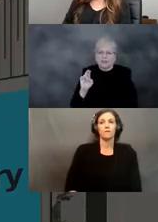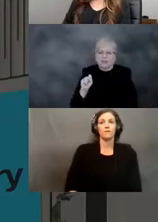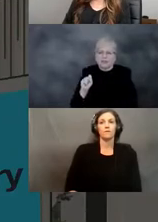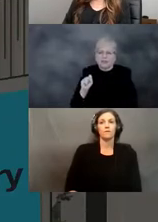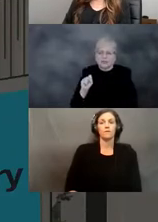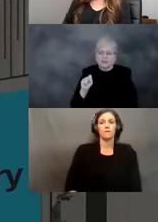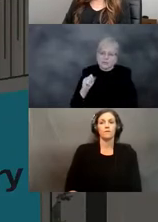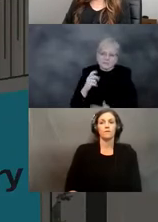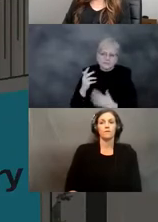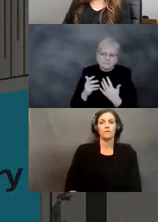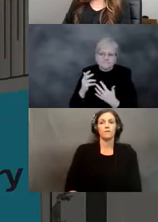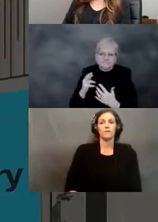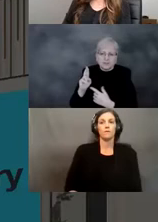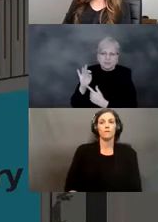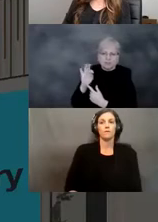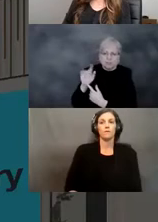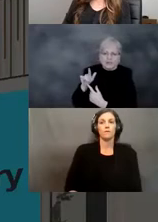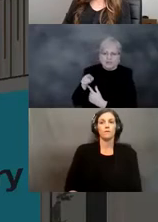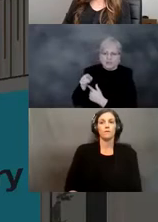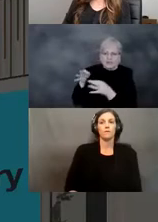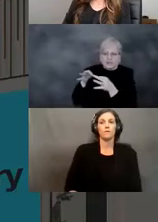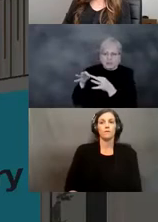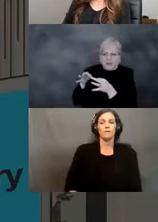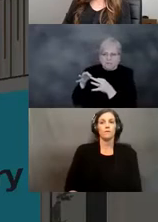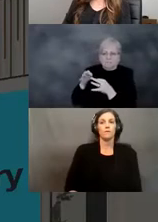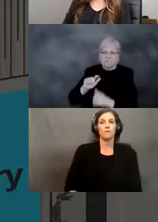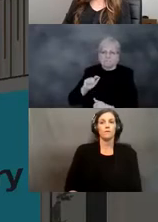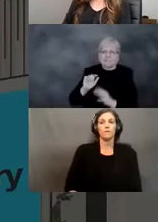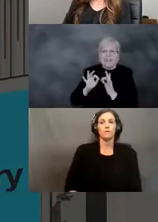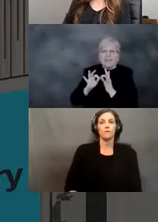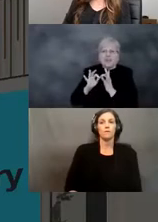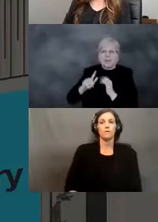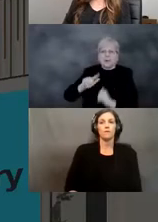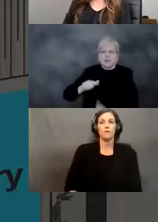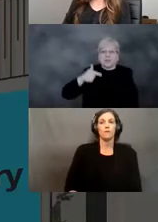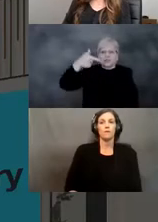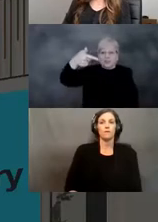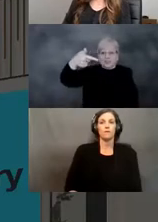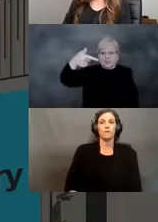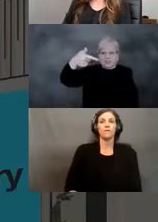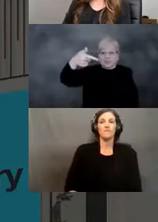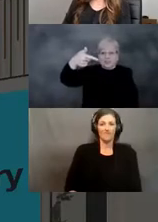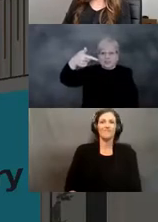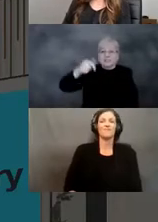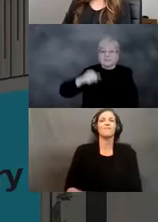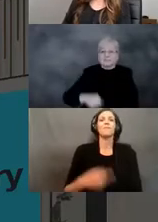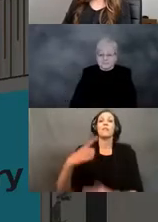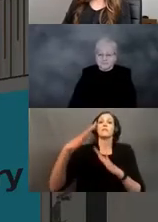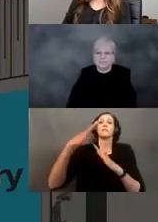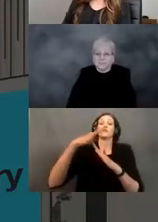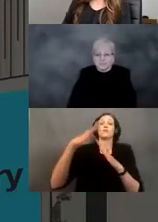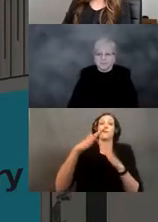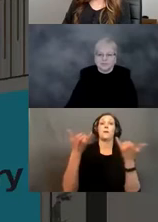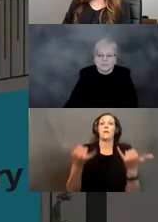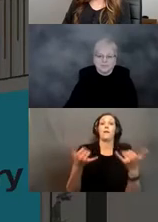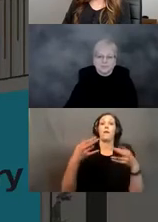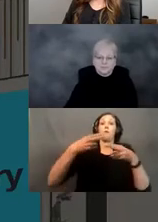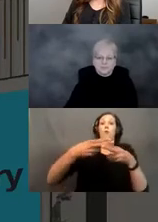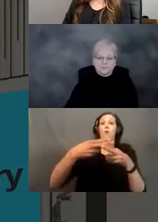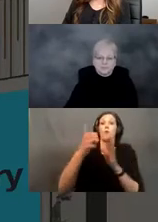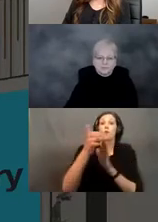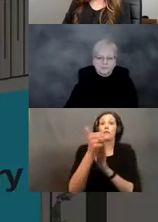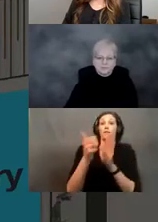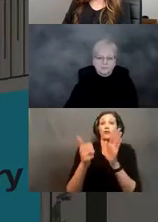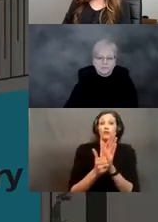that Rachel described. The top one that is now called agenda, the name will change to be called called